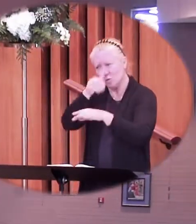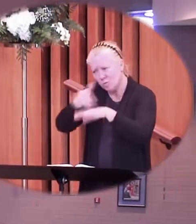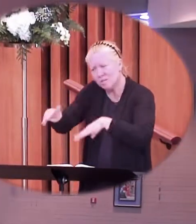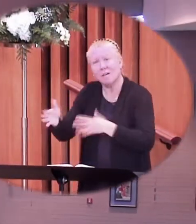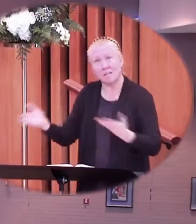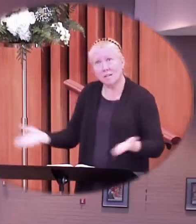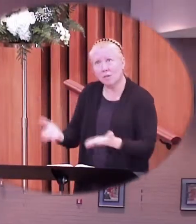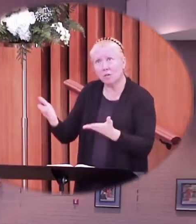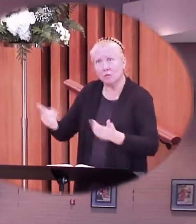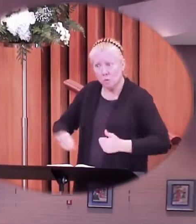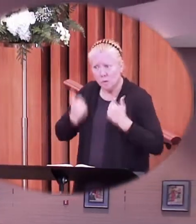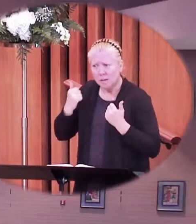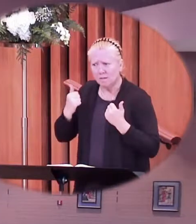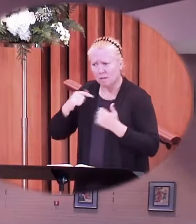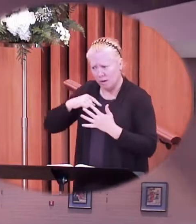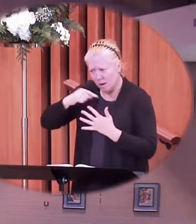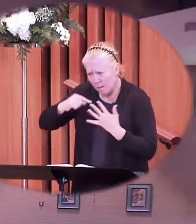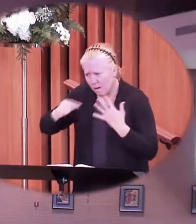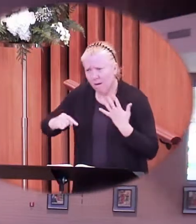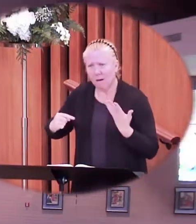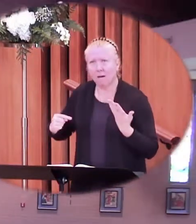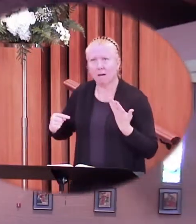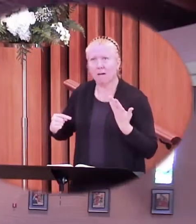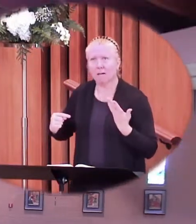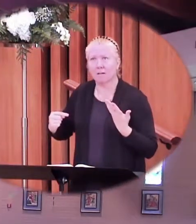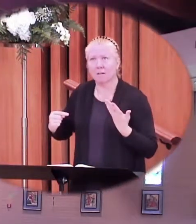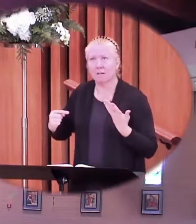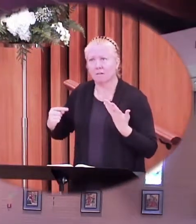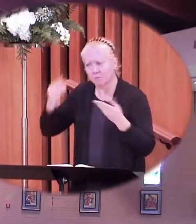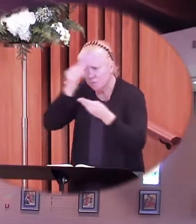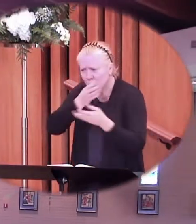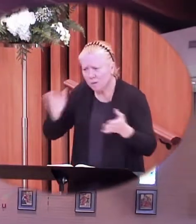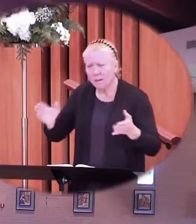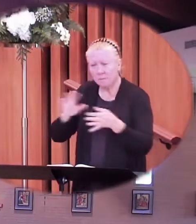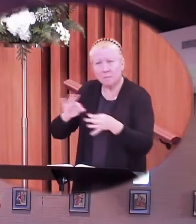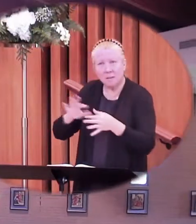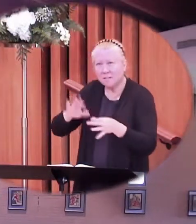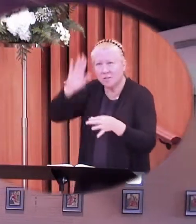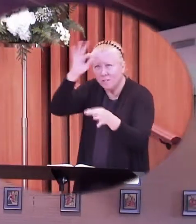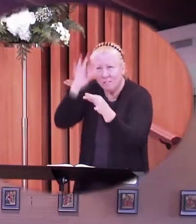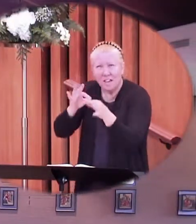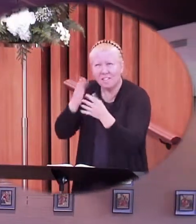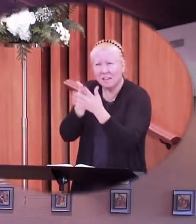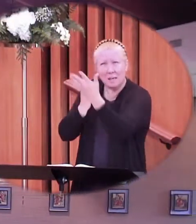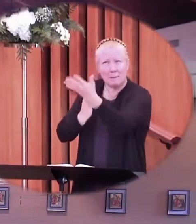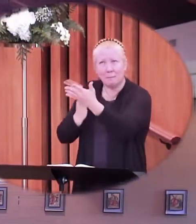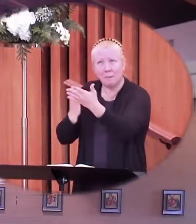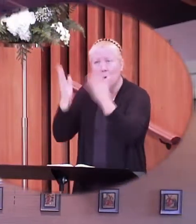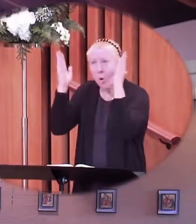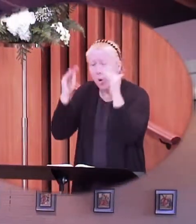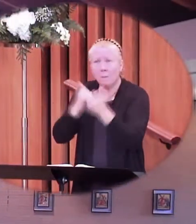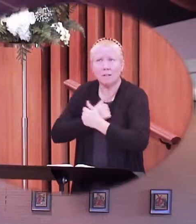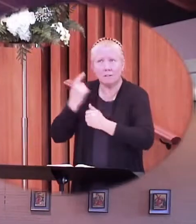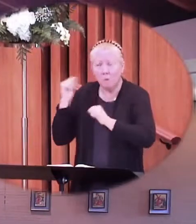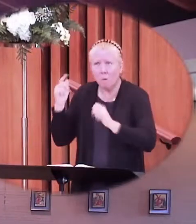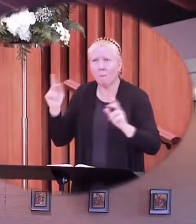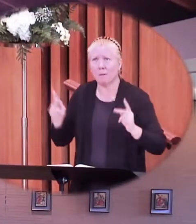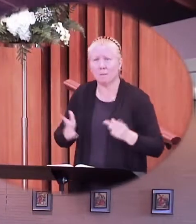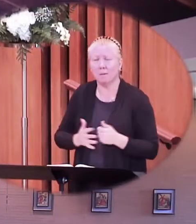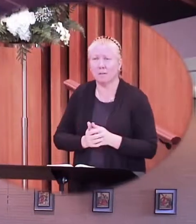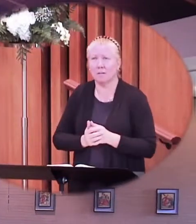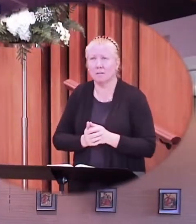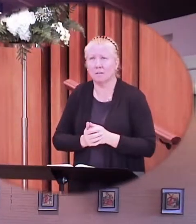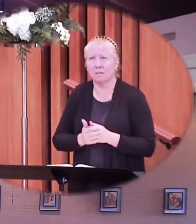to proclaim his message of faith, hope, and love to all. In your